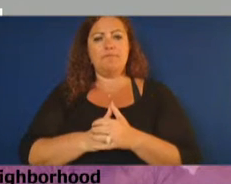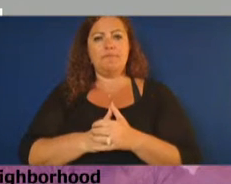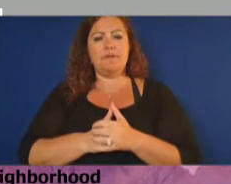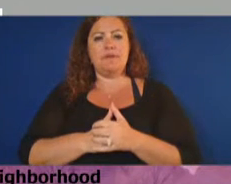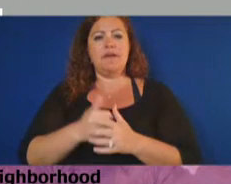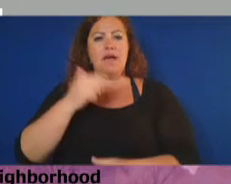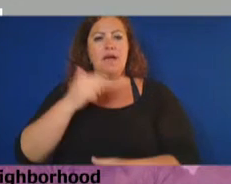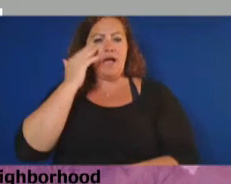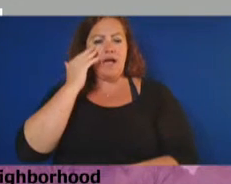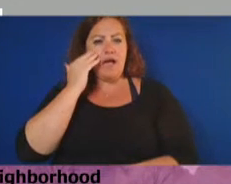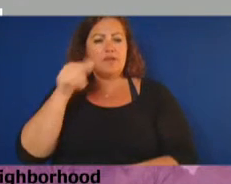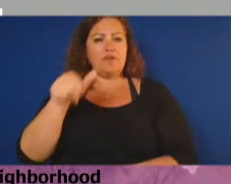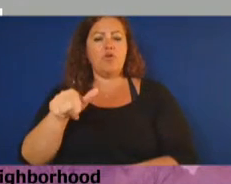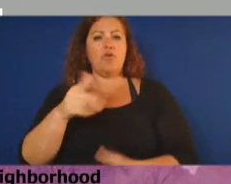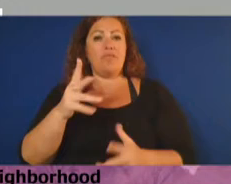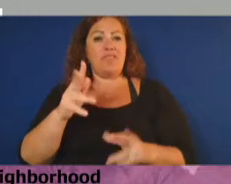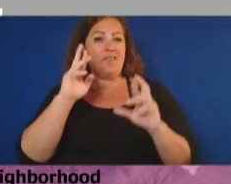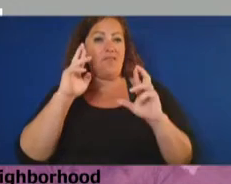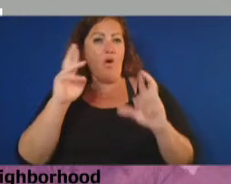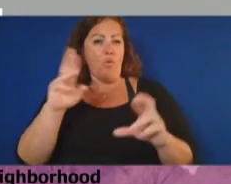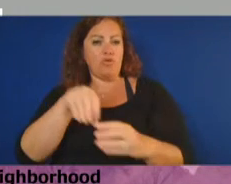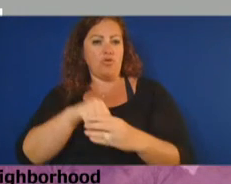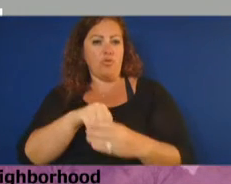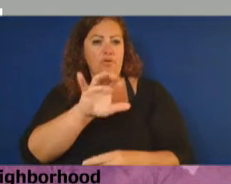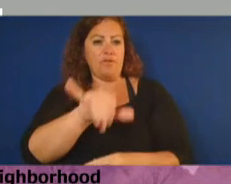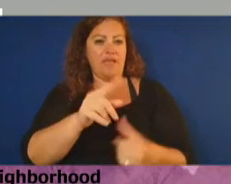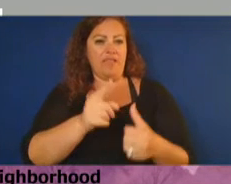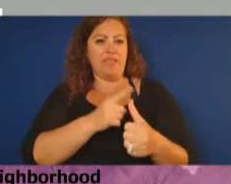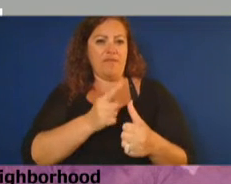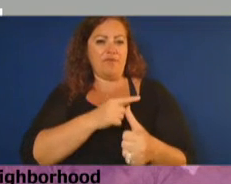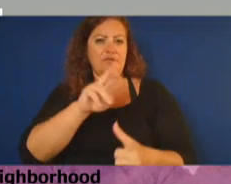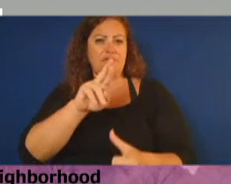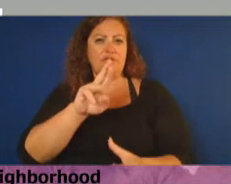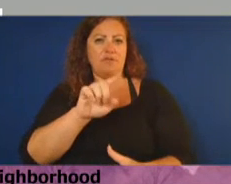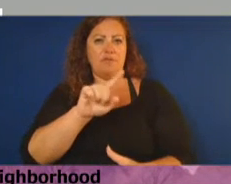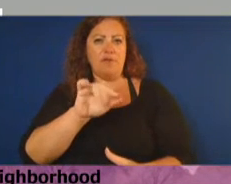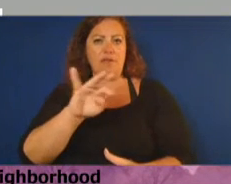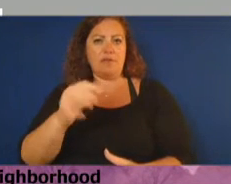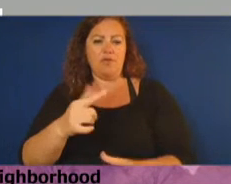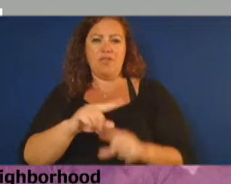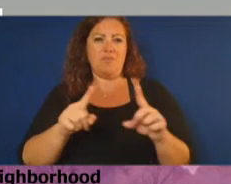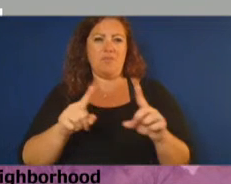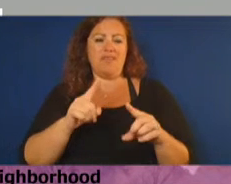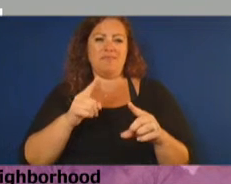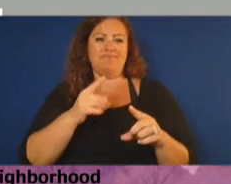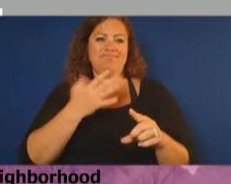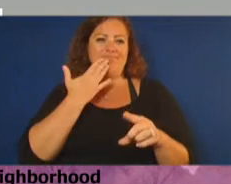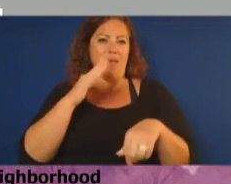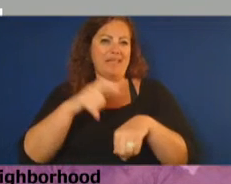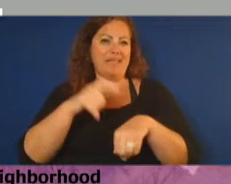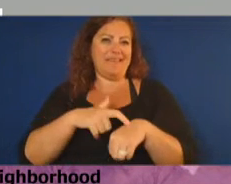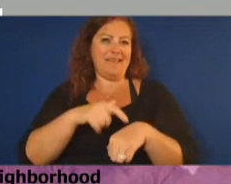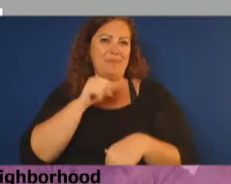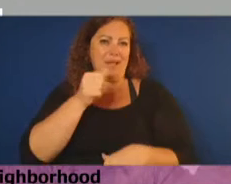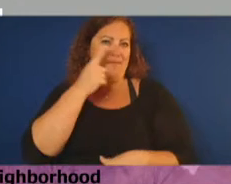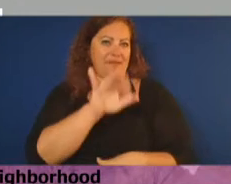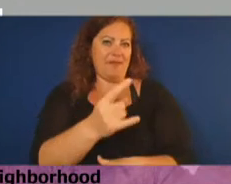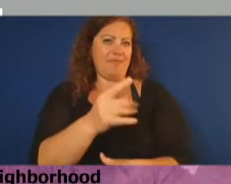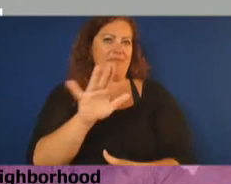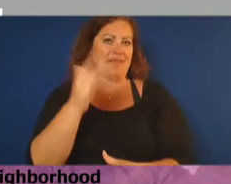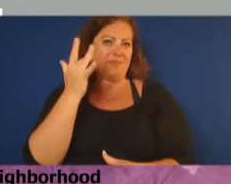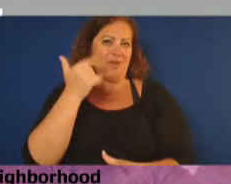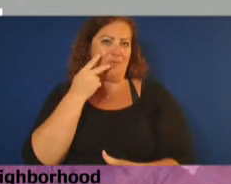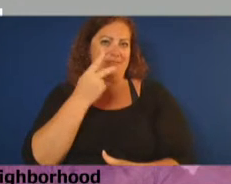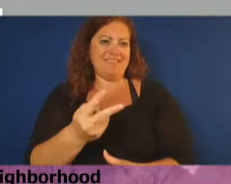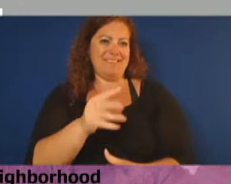they had hoped to incorporate this into the initial rezoning uh just the timing didn't come together for that one so that's why we're seeing this as a bit of